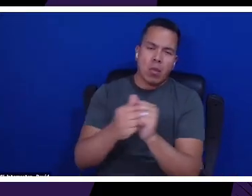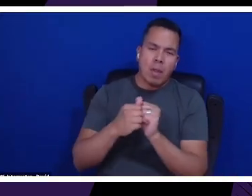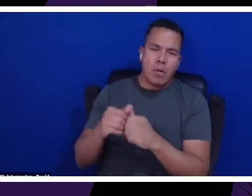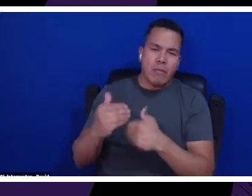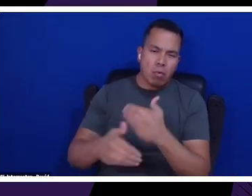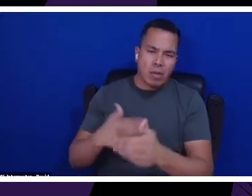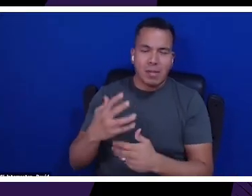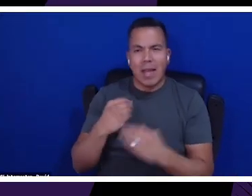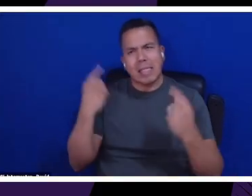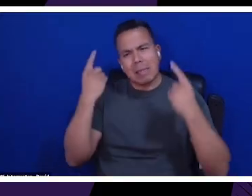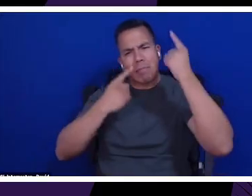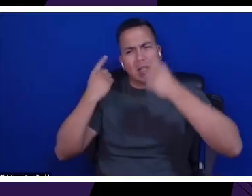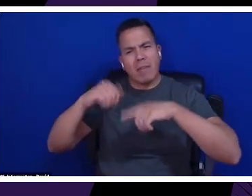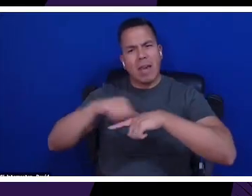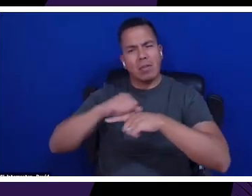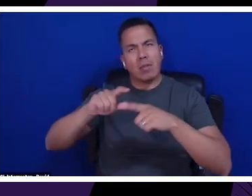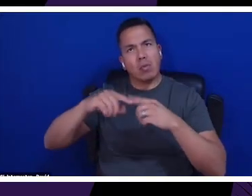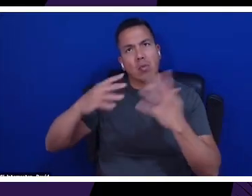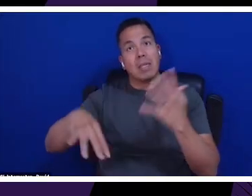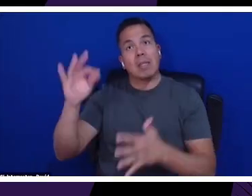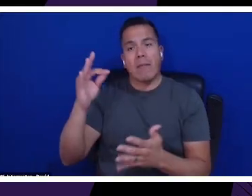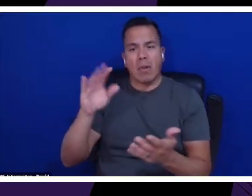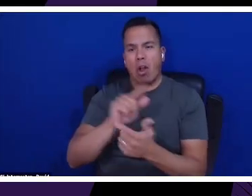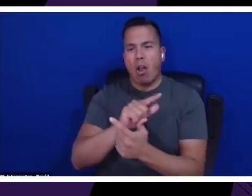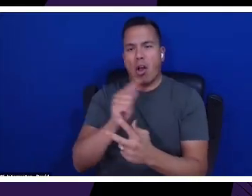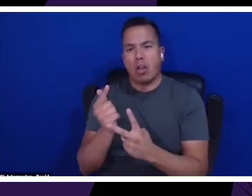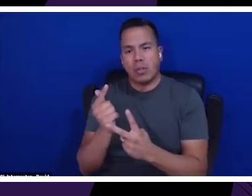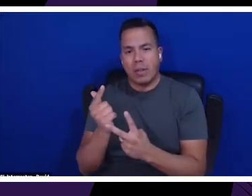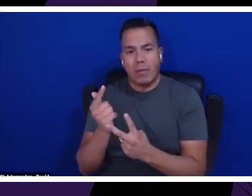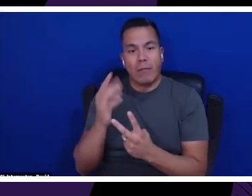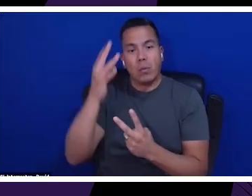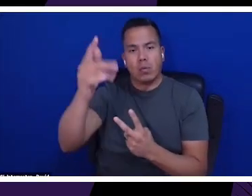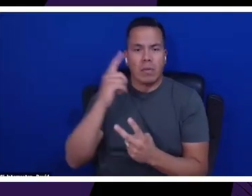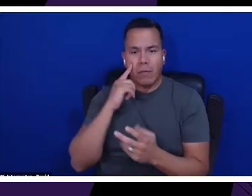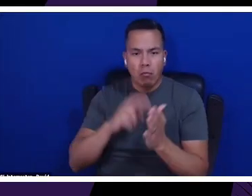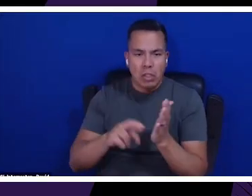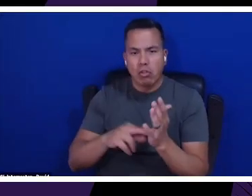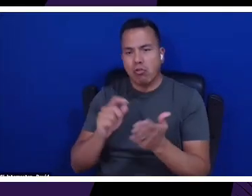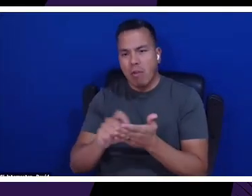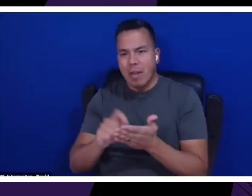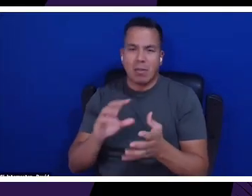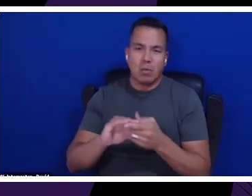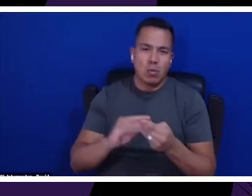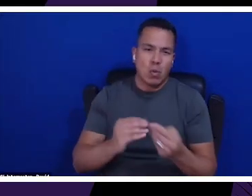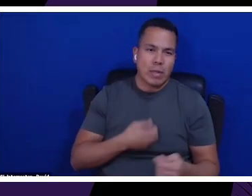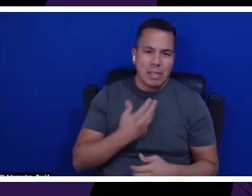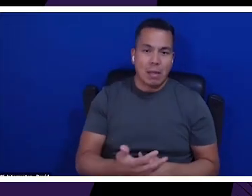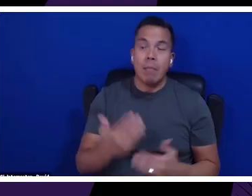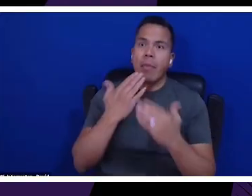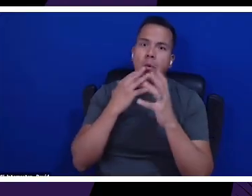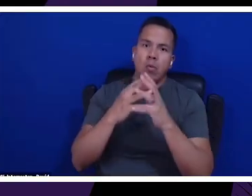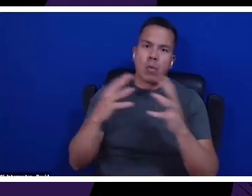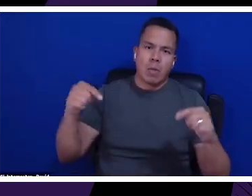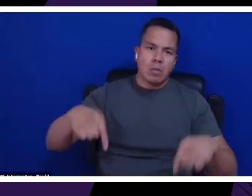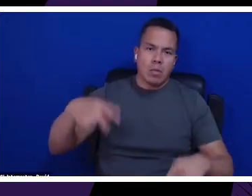exercise to discover alternative futures for writing, research, and storytelling. Thank you so much to the Processing Foundation and to